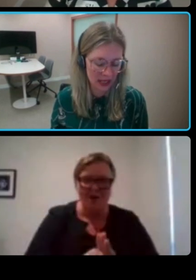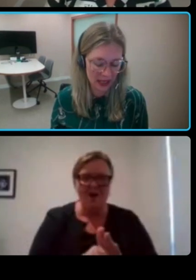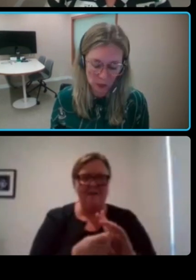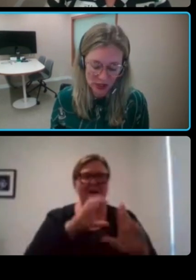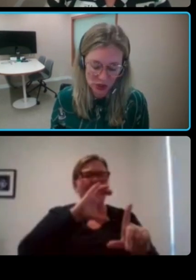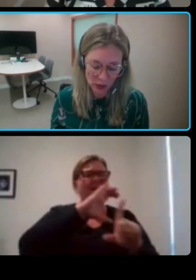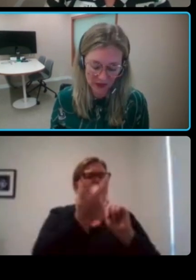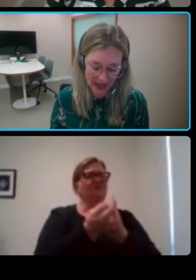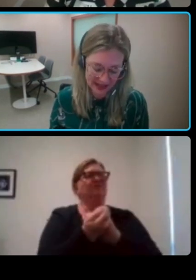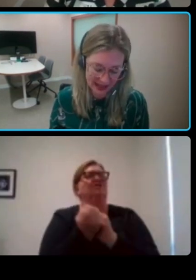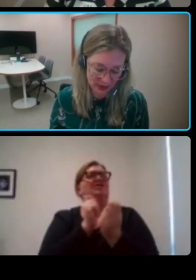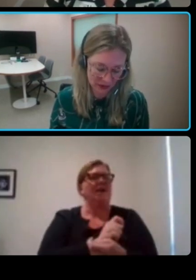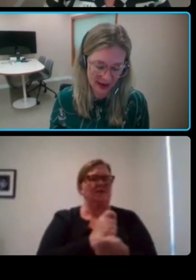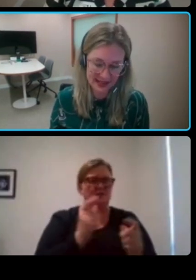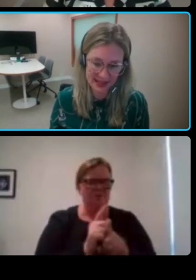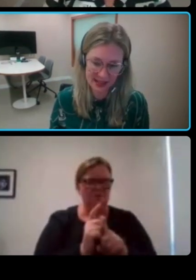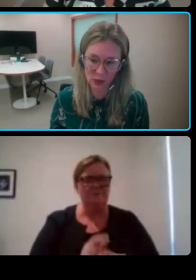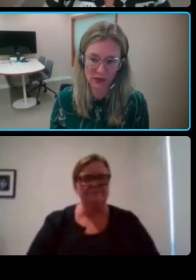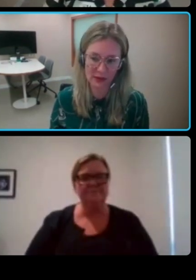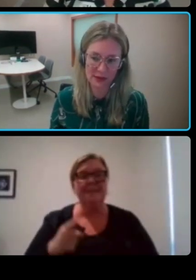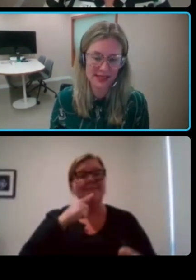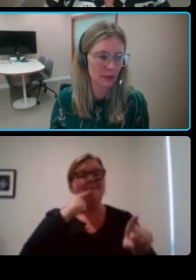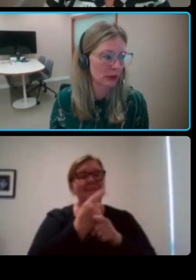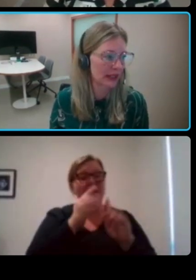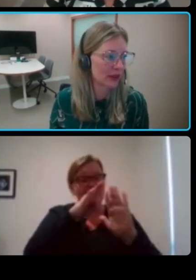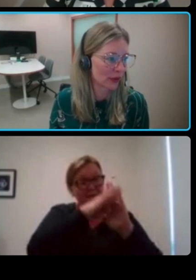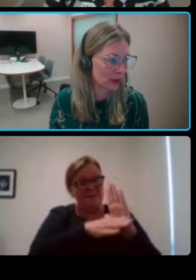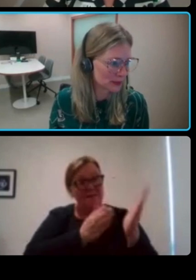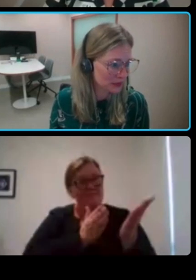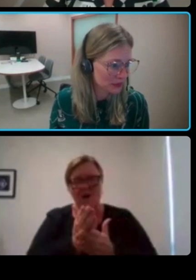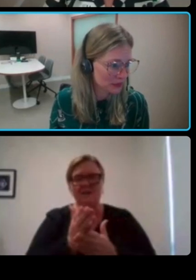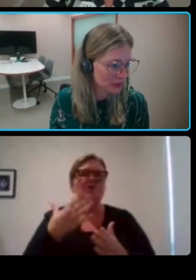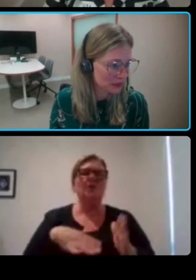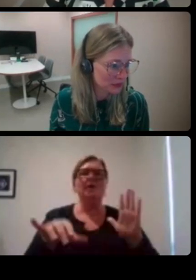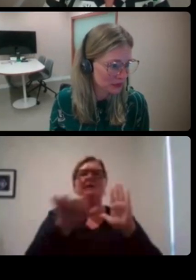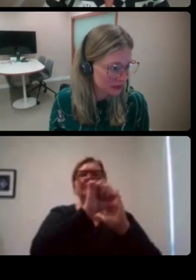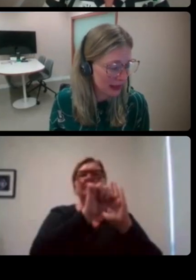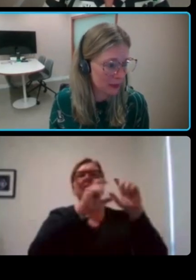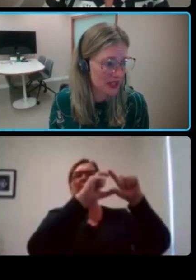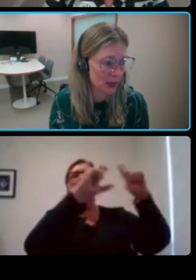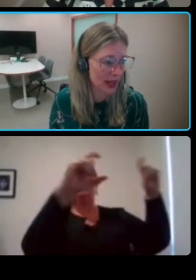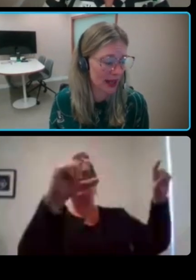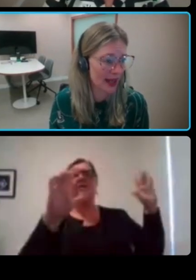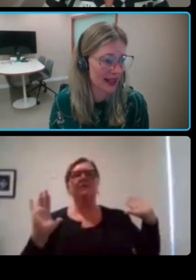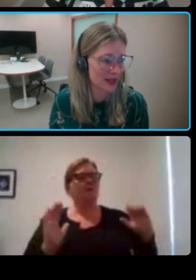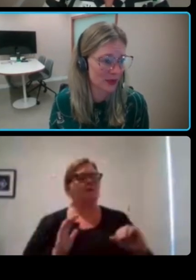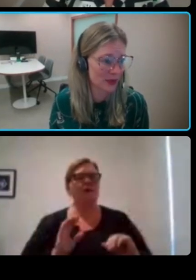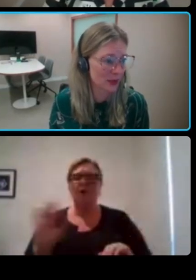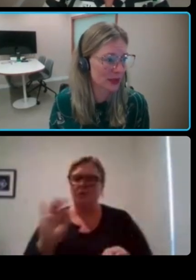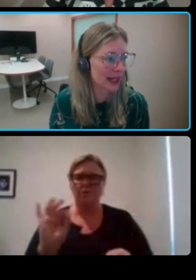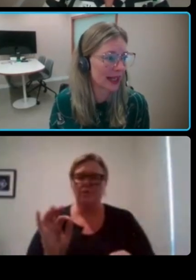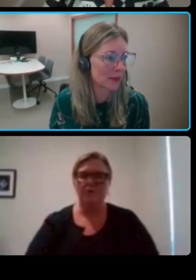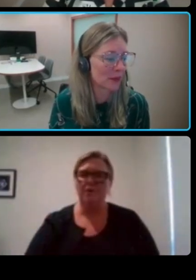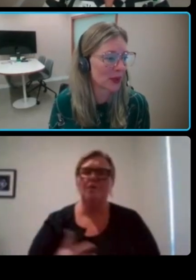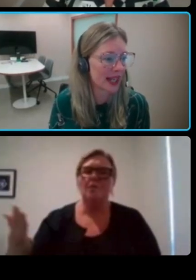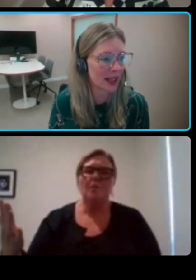shift. We do want that statement of rights to be more than symbolic though. So as a